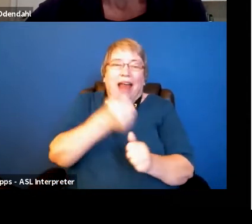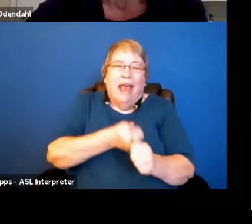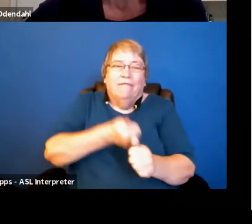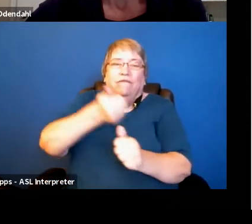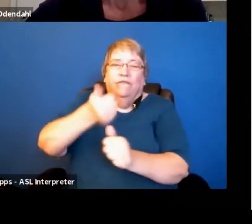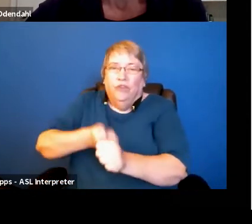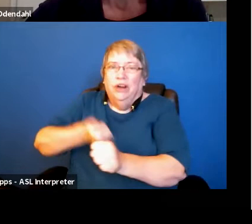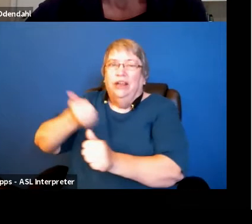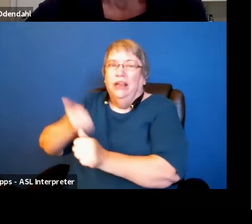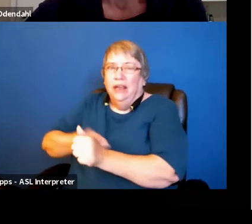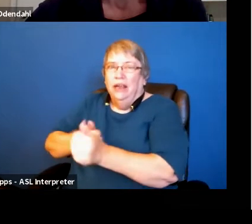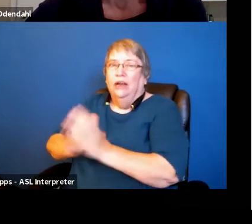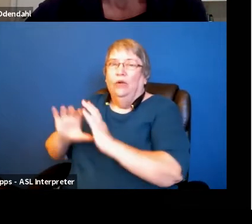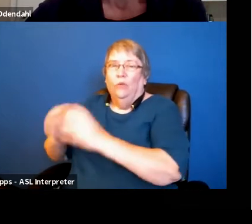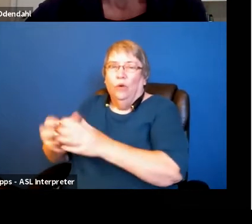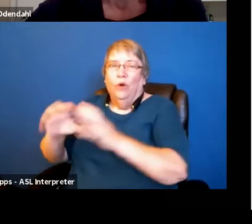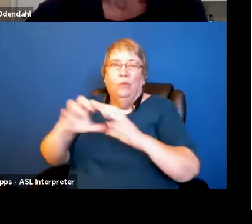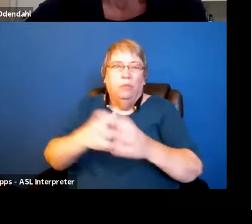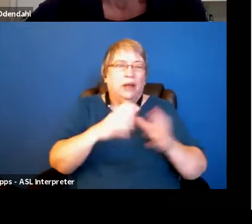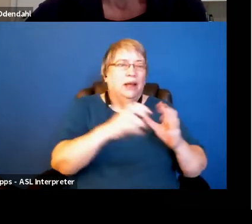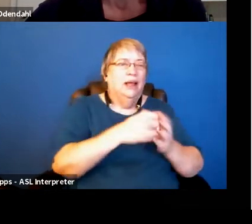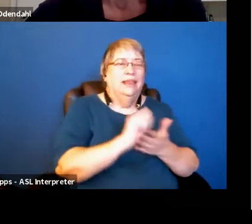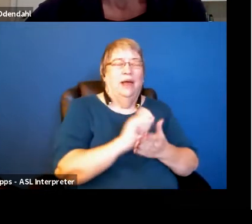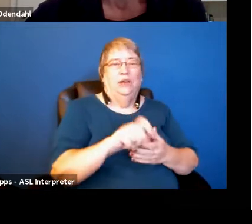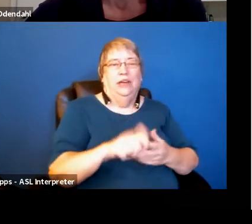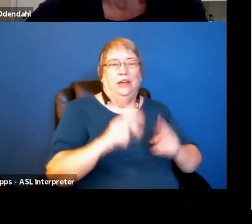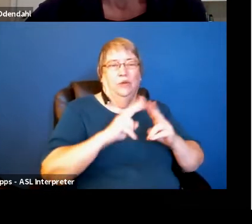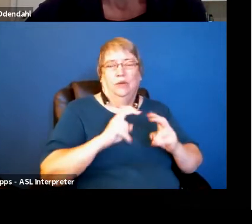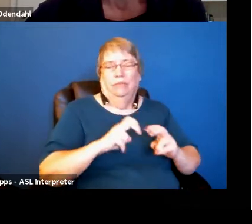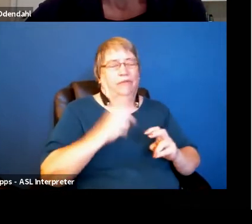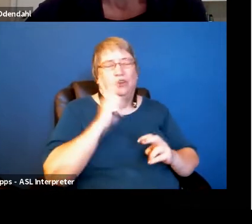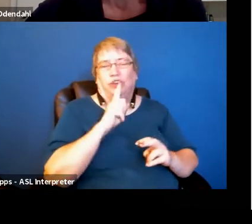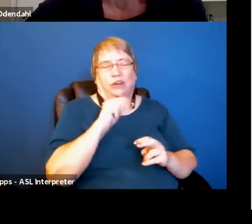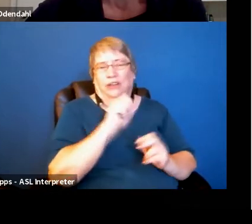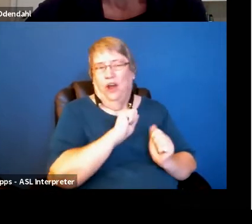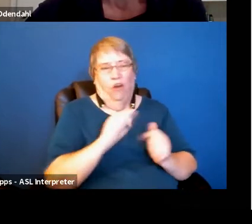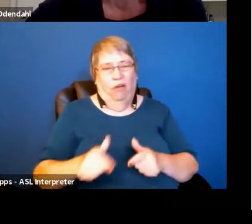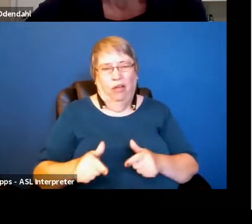population that needs to be looked at, certainly. Why these?